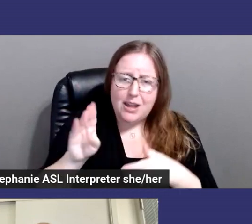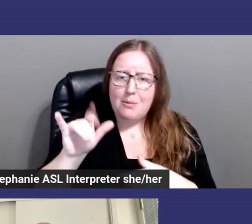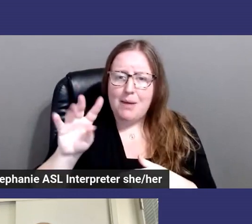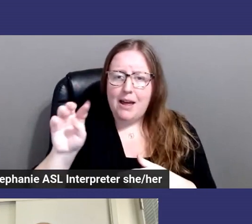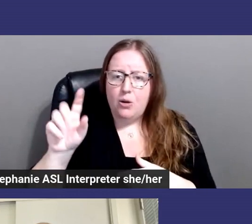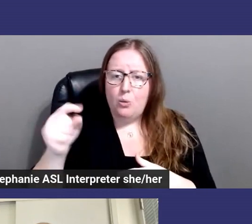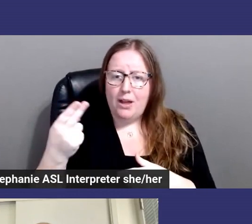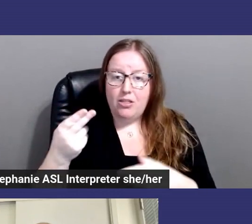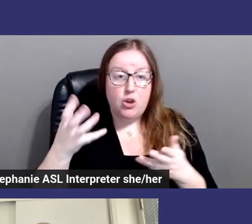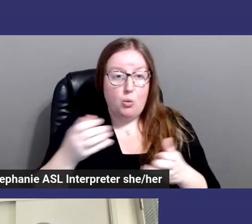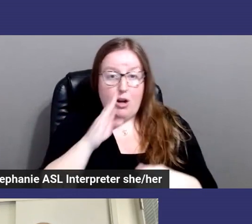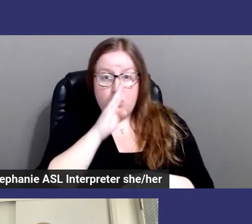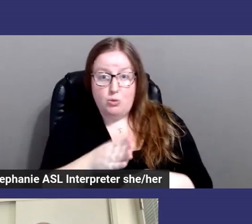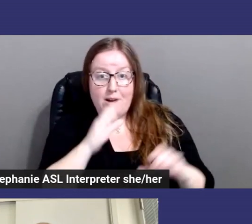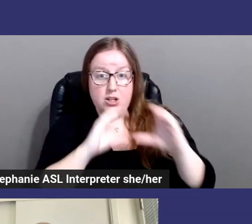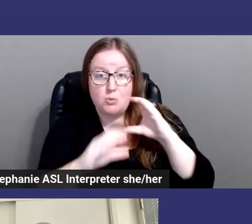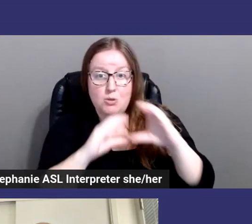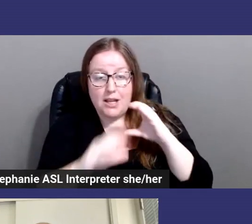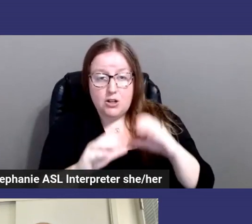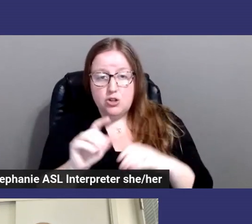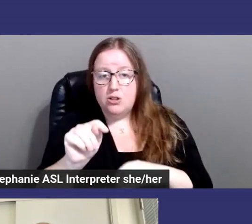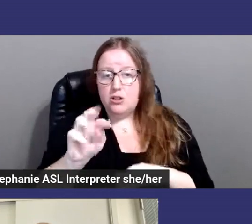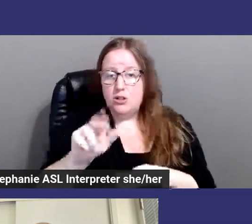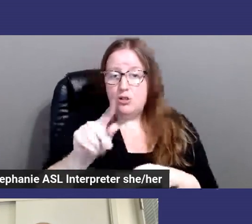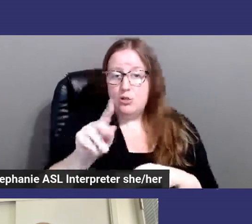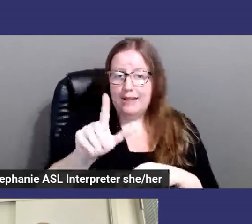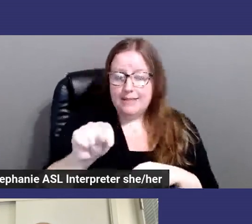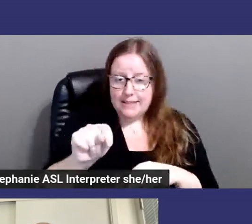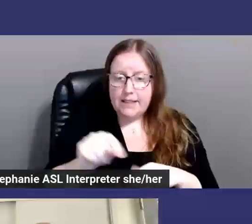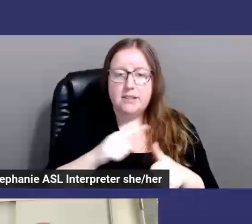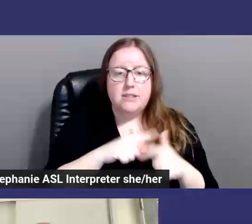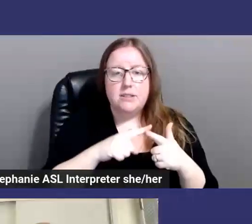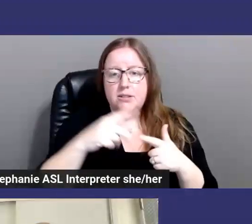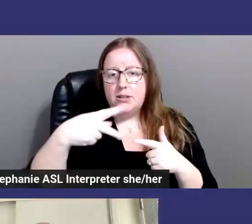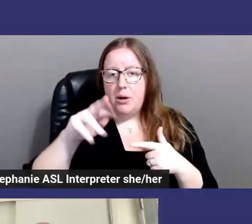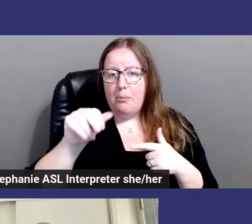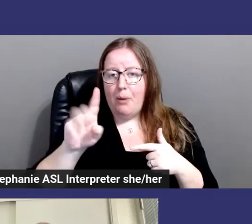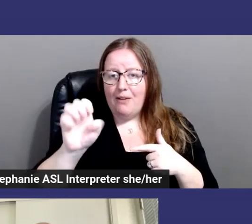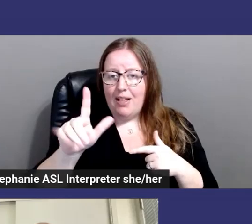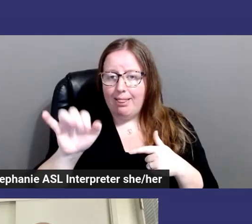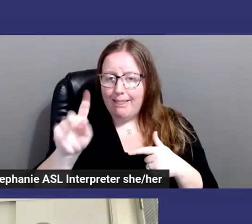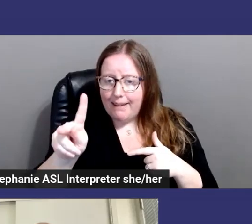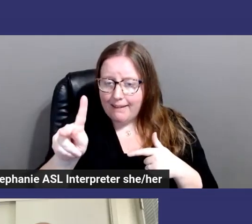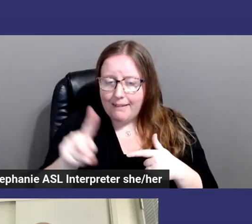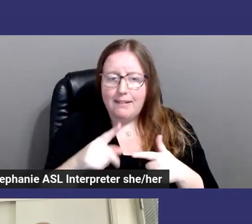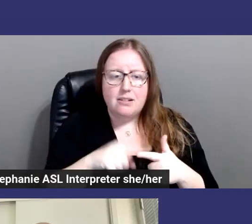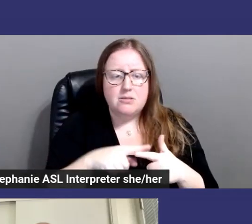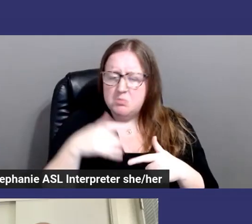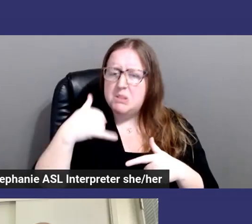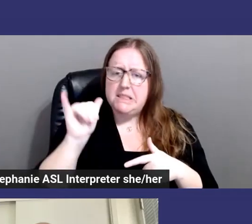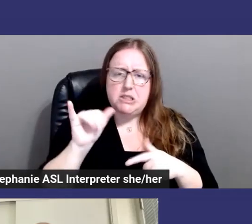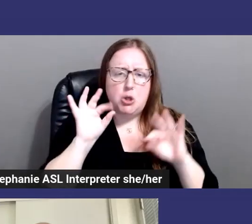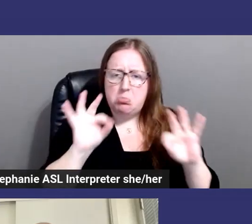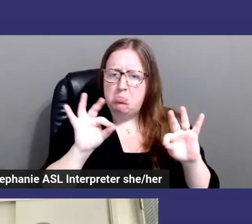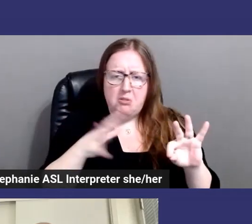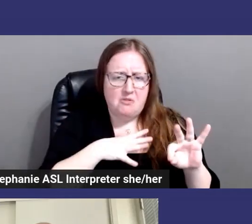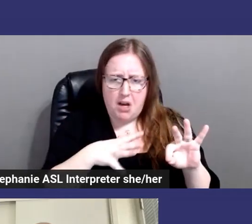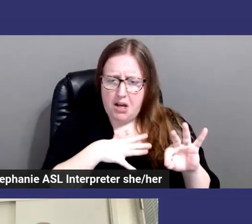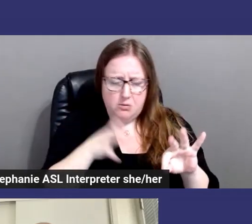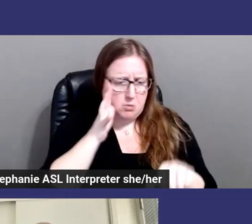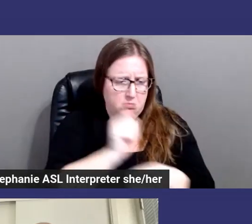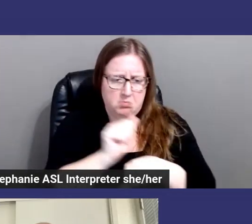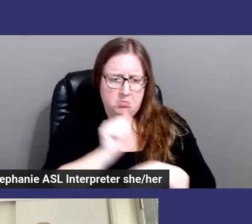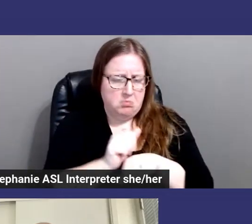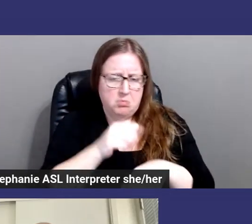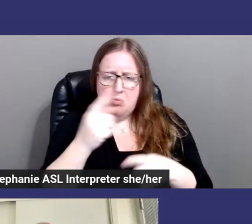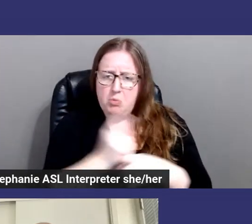have direct communication for, transit gateway, private link, VPC peering, they're still going to work just as is. It's just